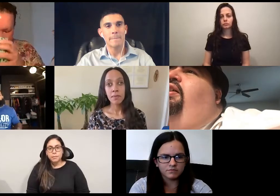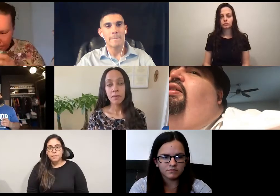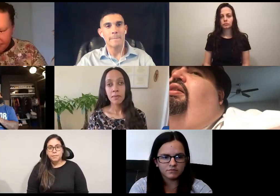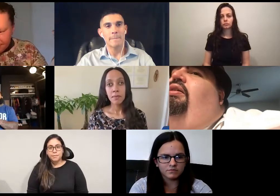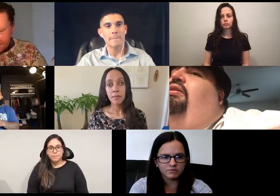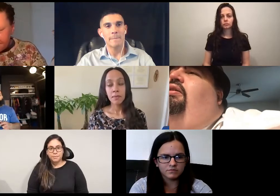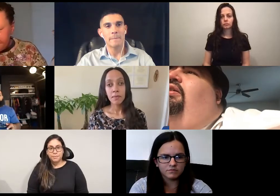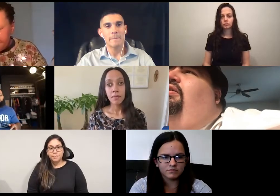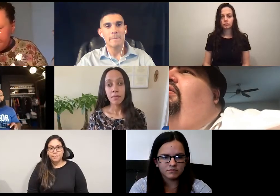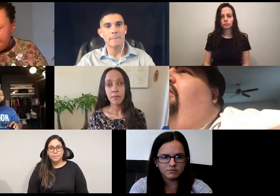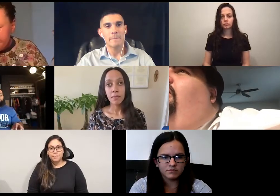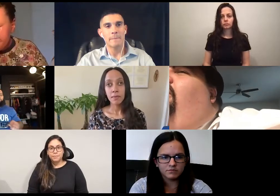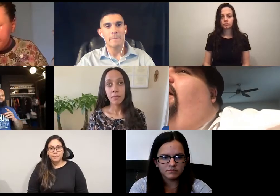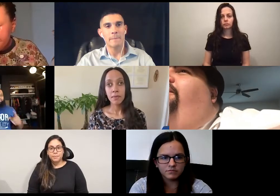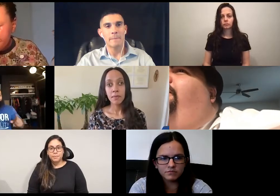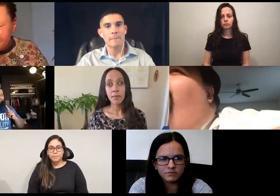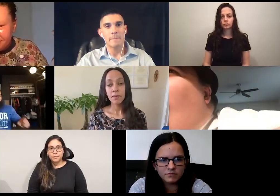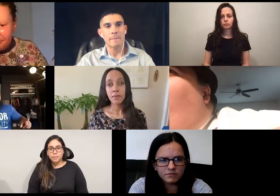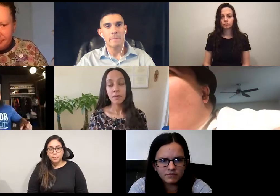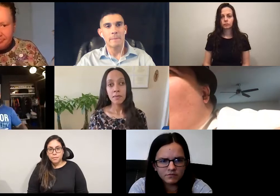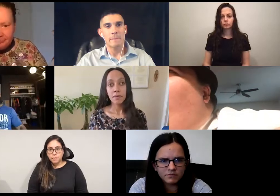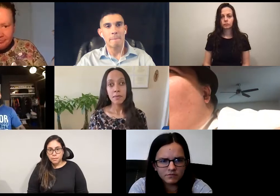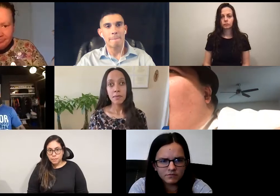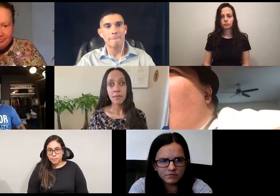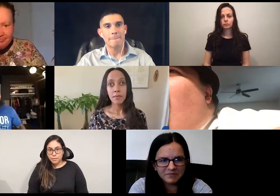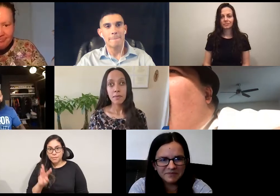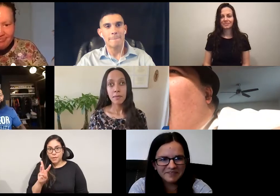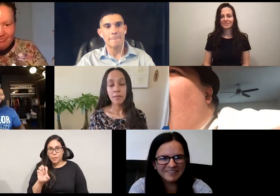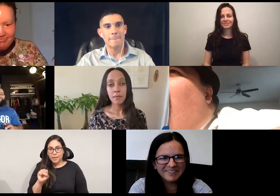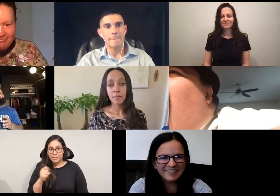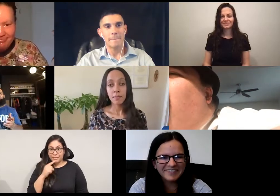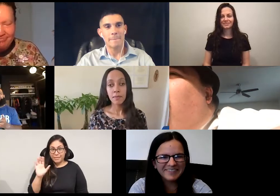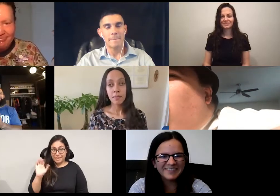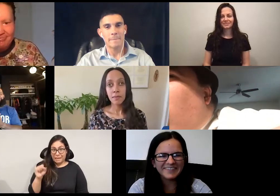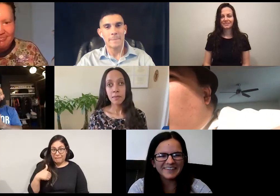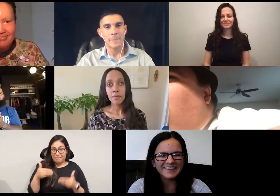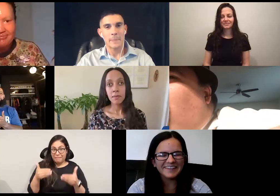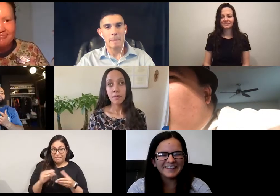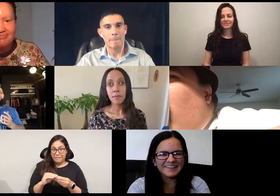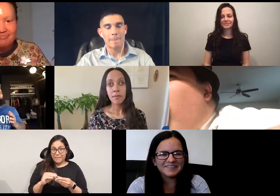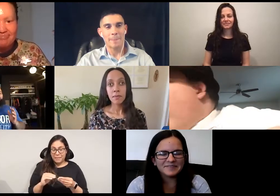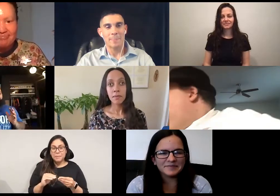This is Go ahead. all right, cool. This is Wesley speaking.